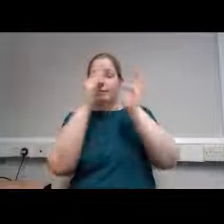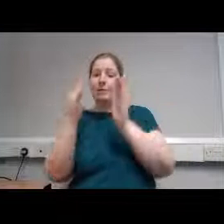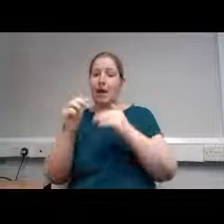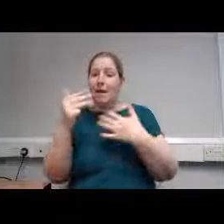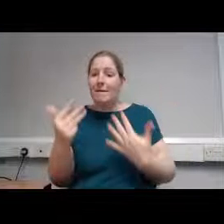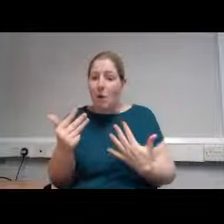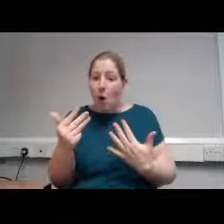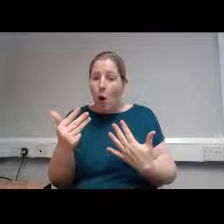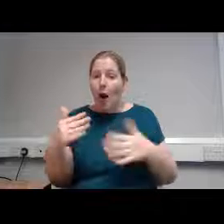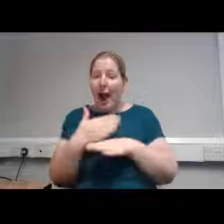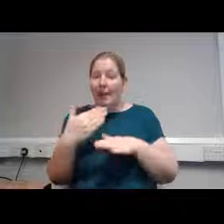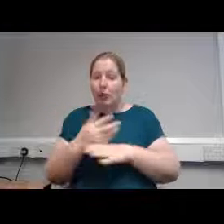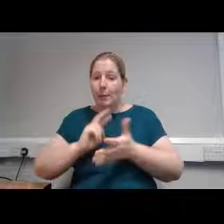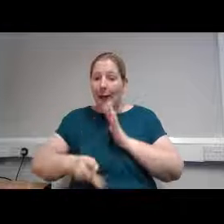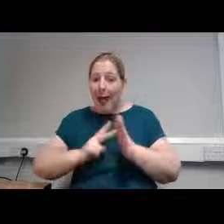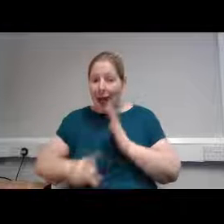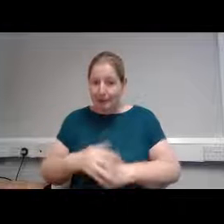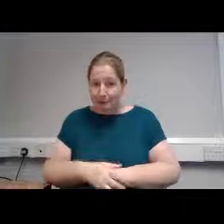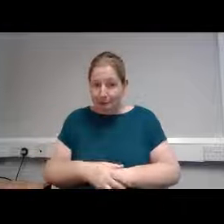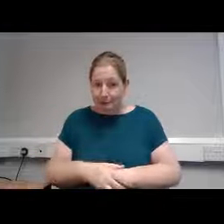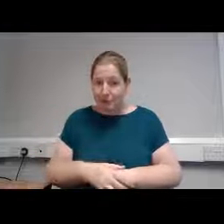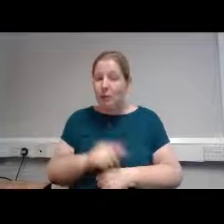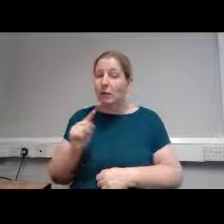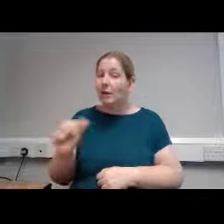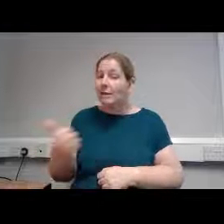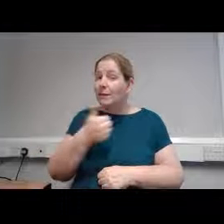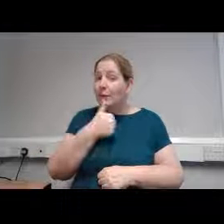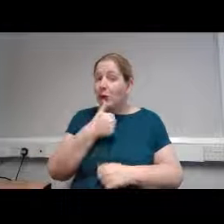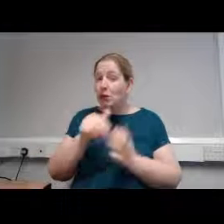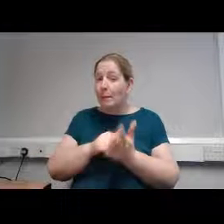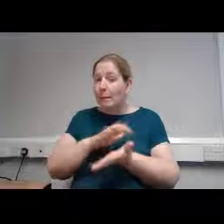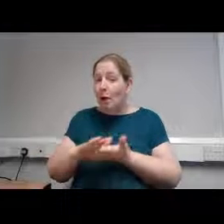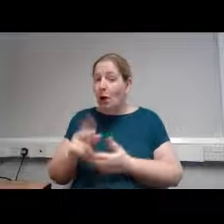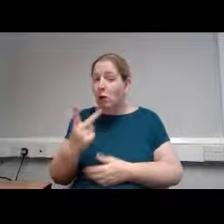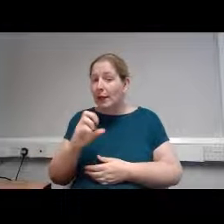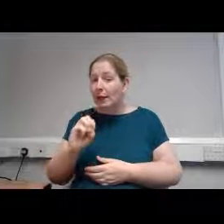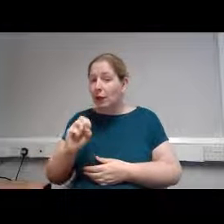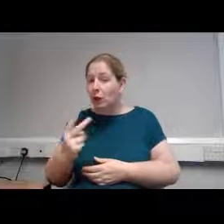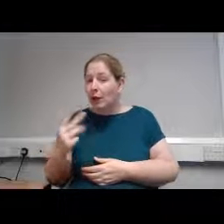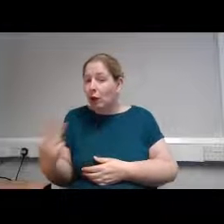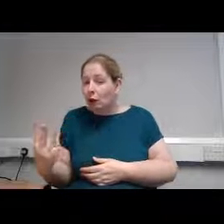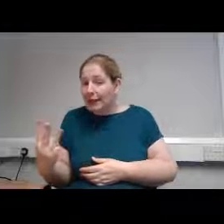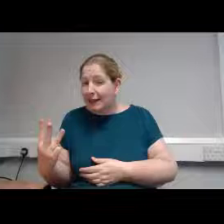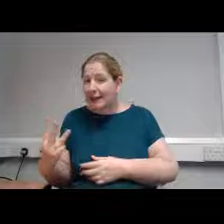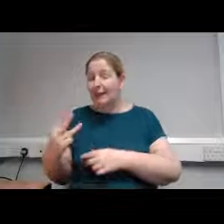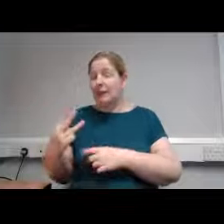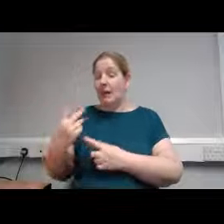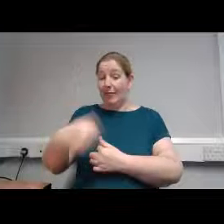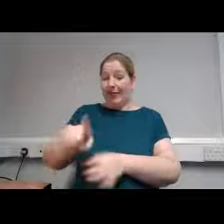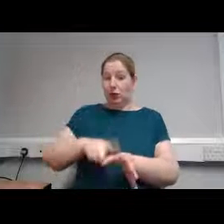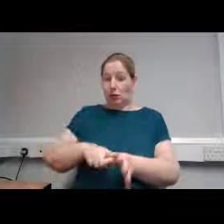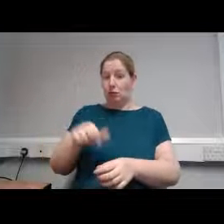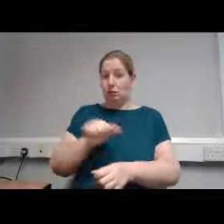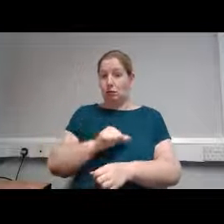first event was held in March 2023, and we held this year's event in